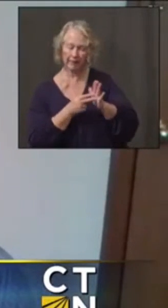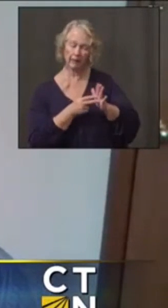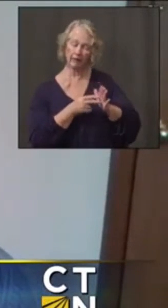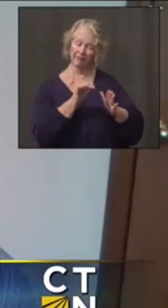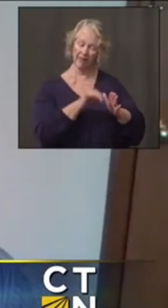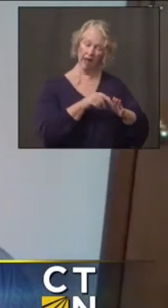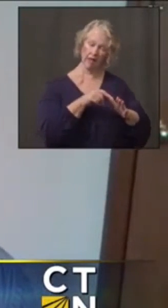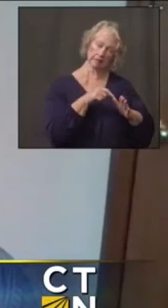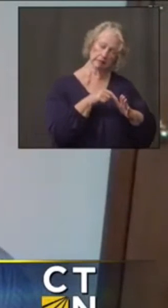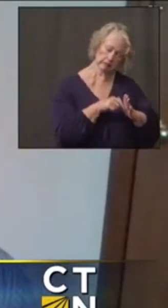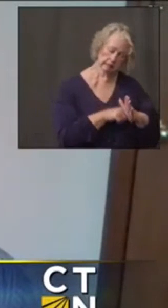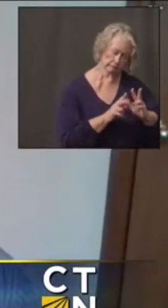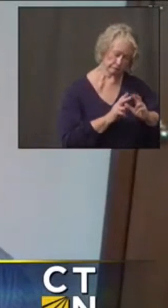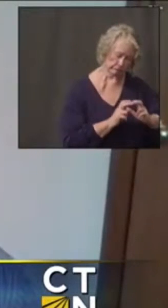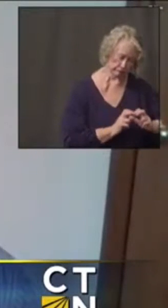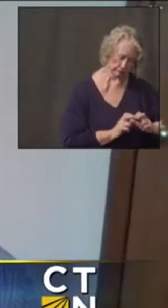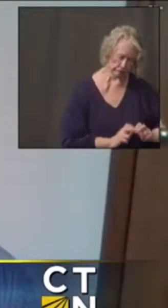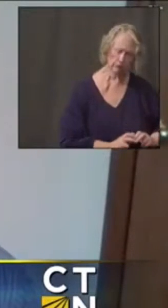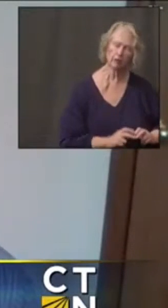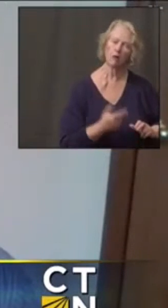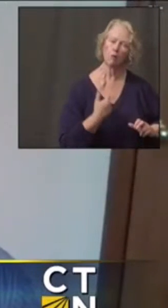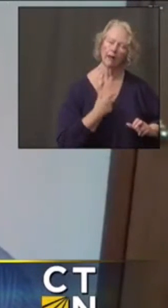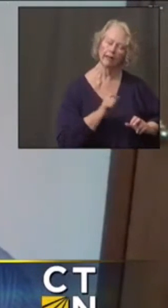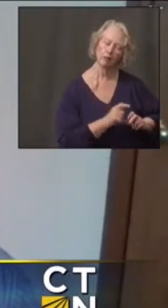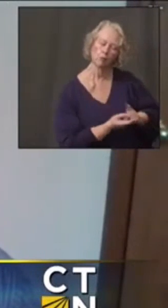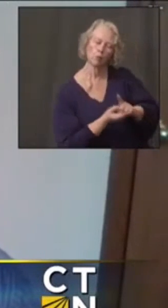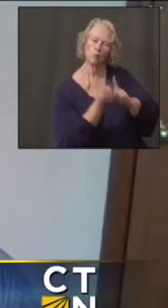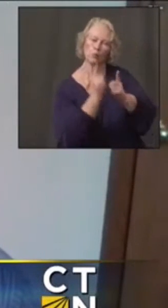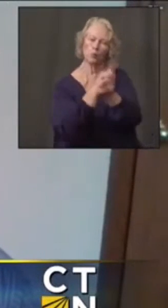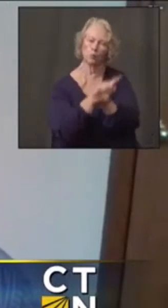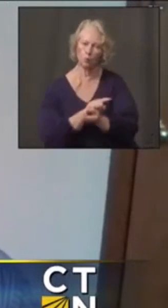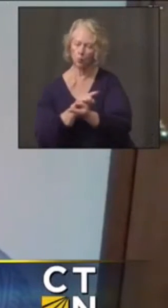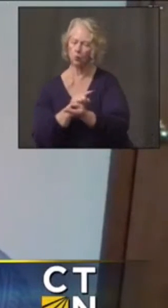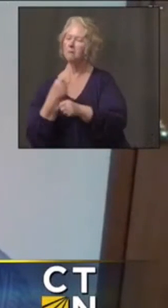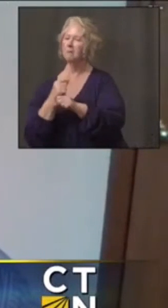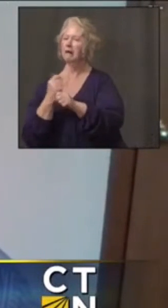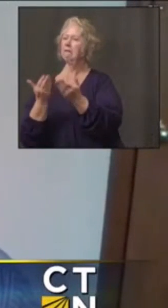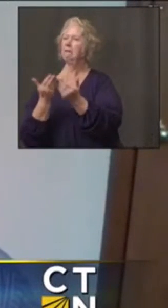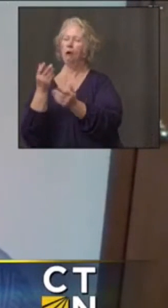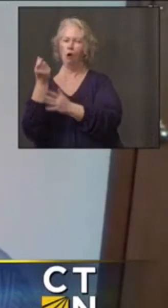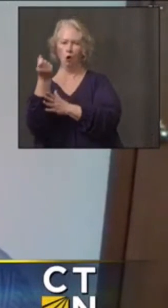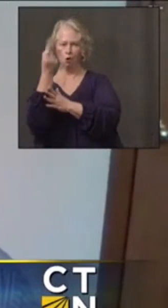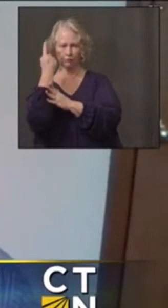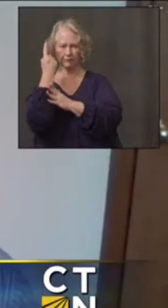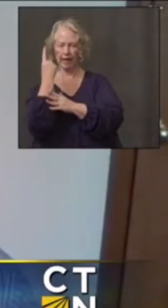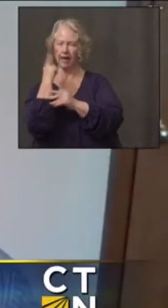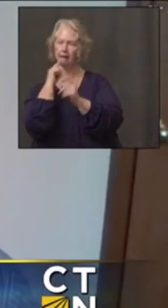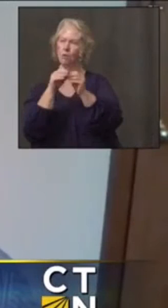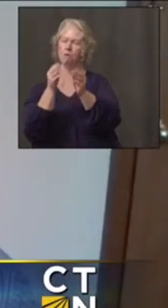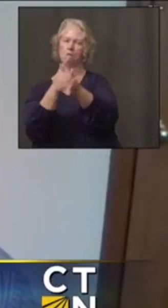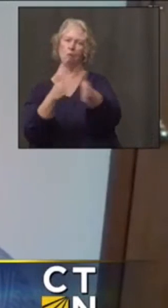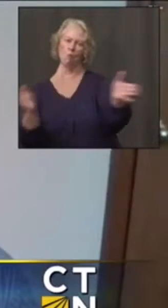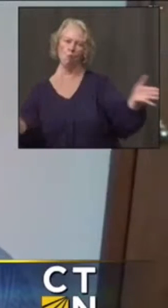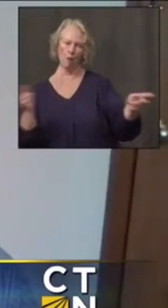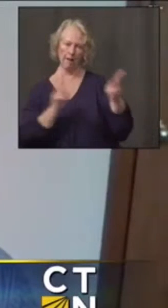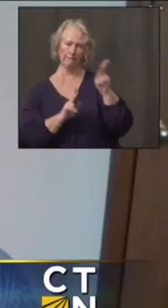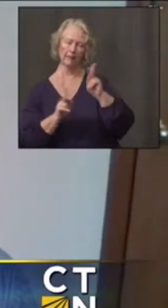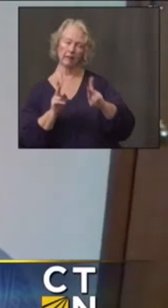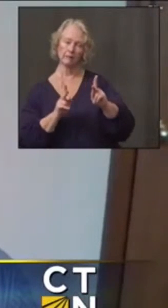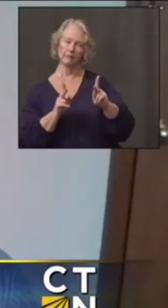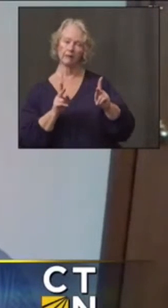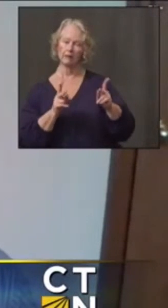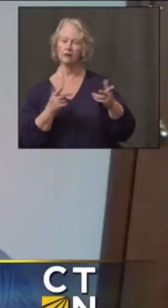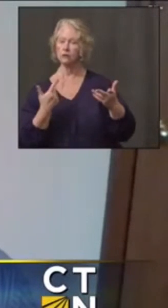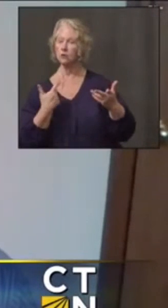be made, understandable to a wide range of people. And so I think we'd like to partner with that type of